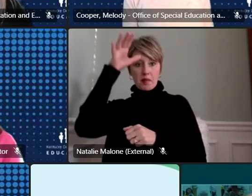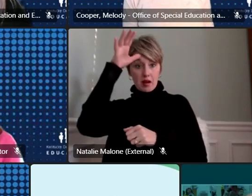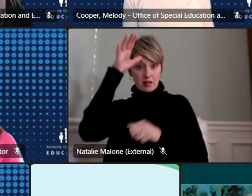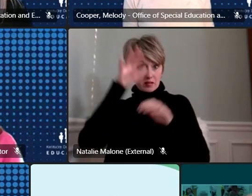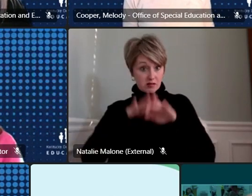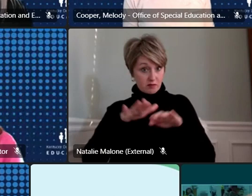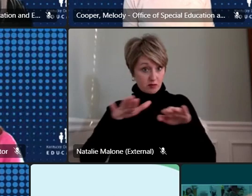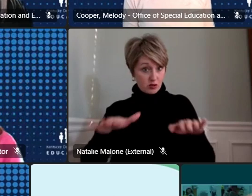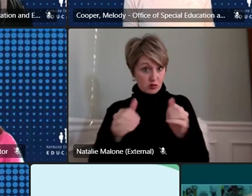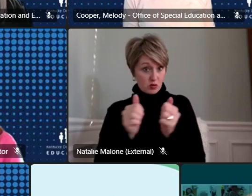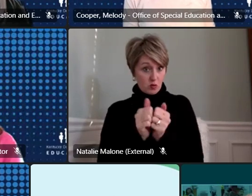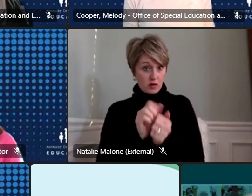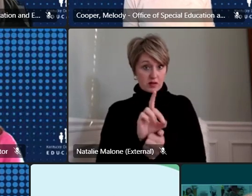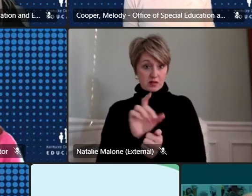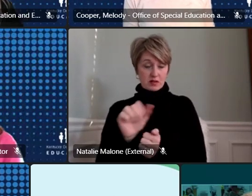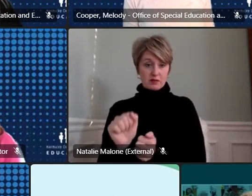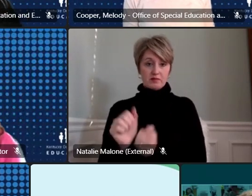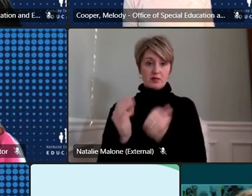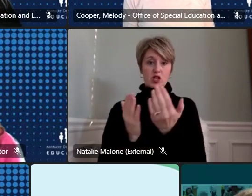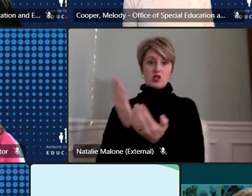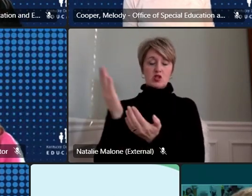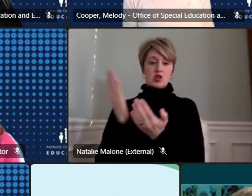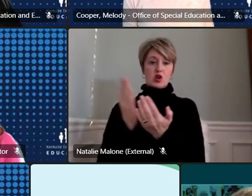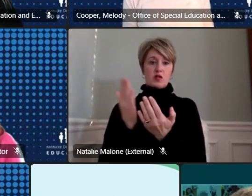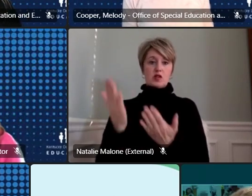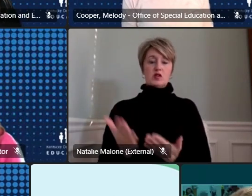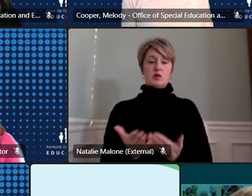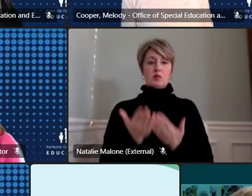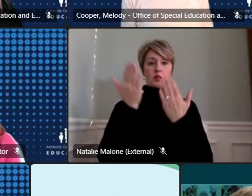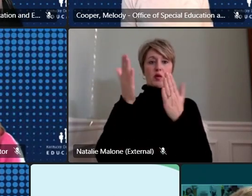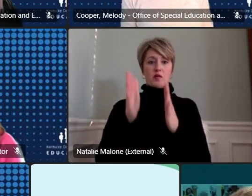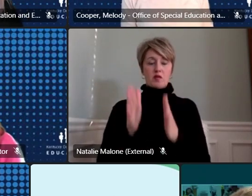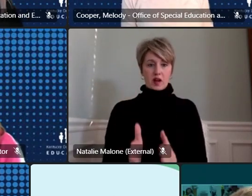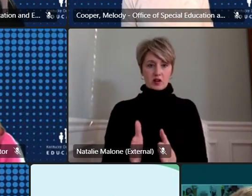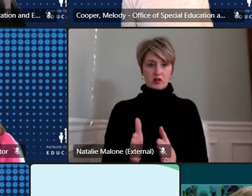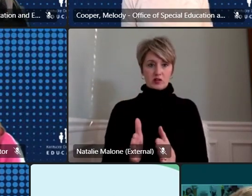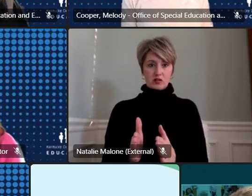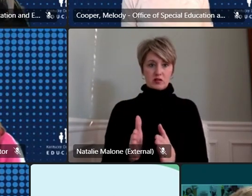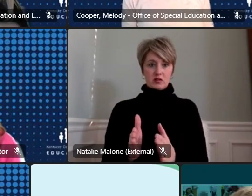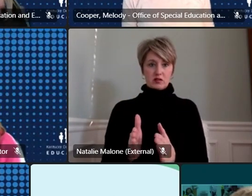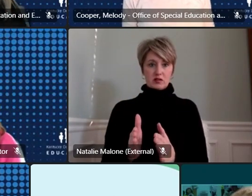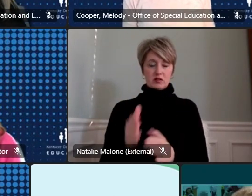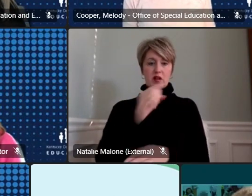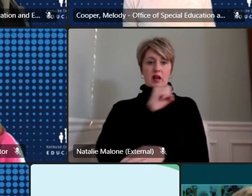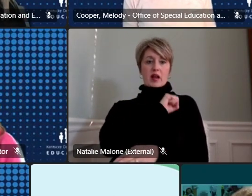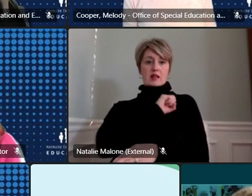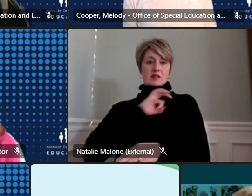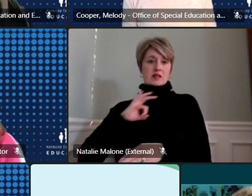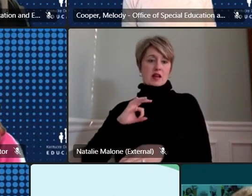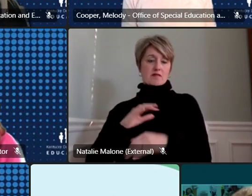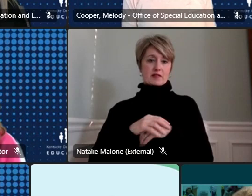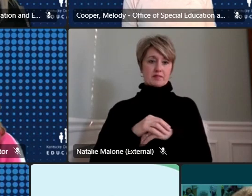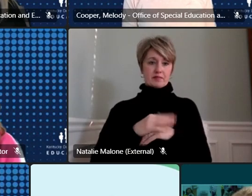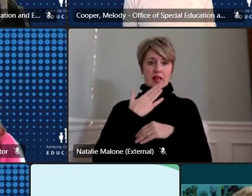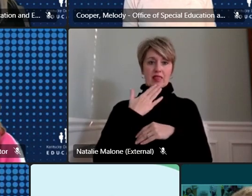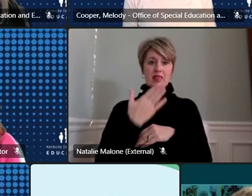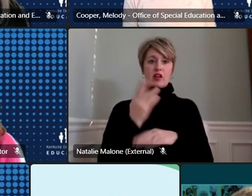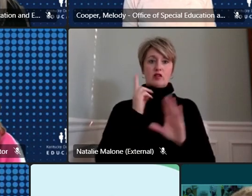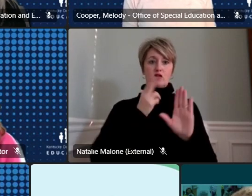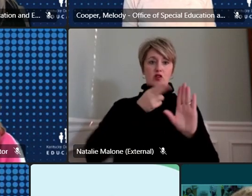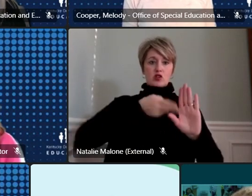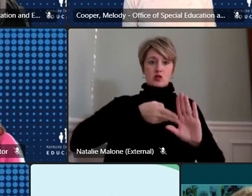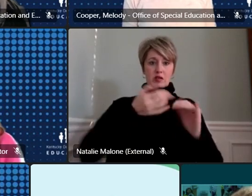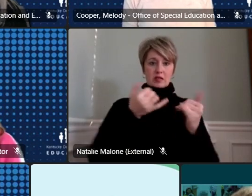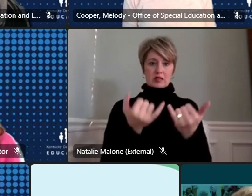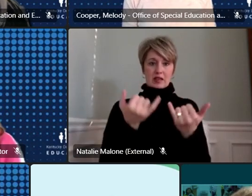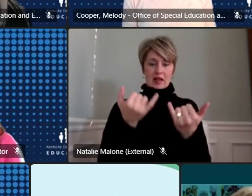with disabilities, service providers, and administrators. Thank you guys for joining us today. Now